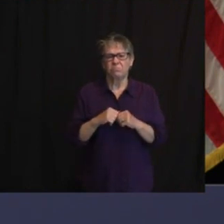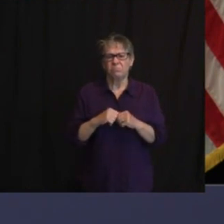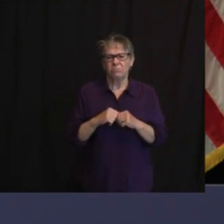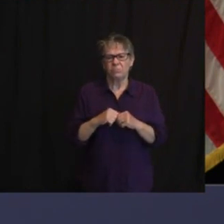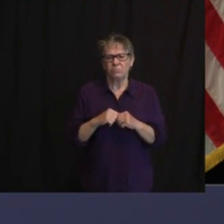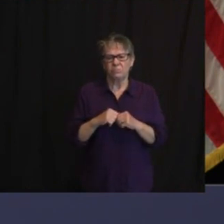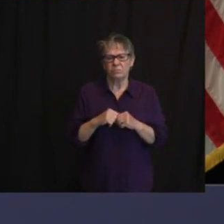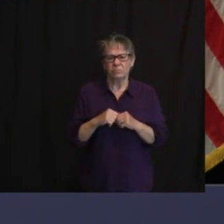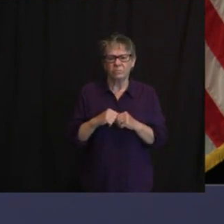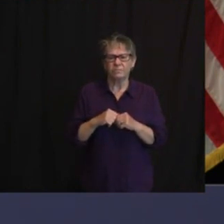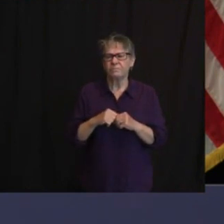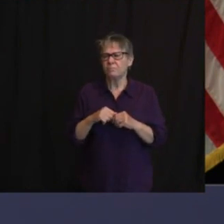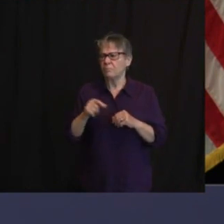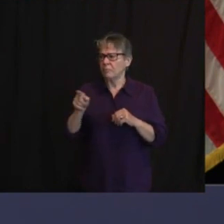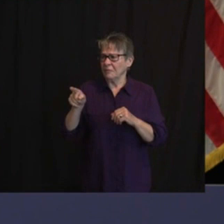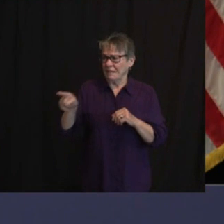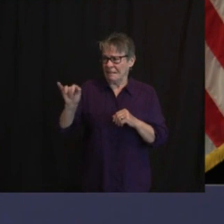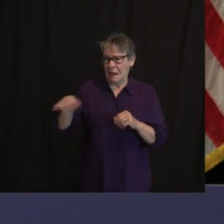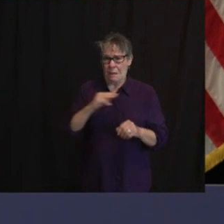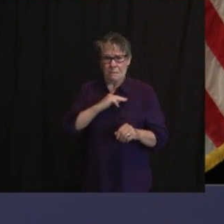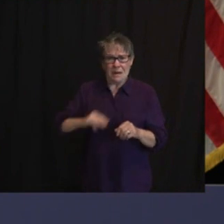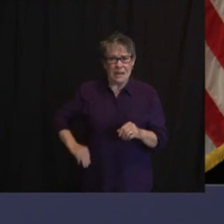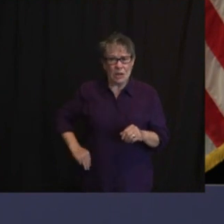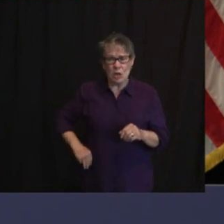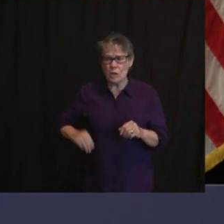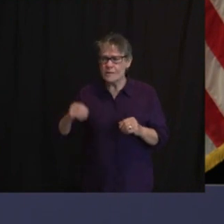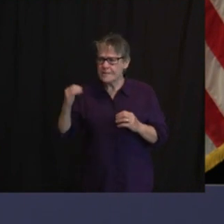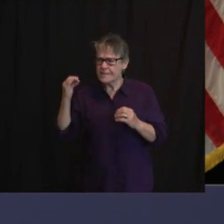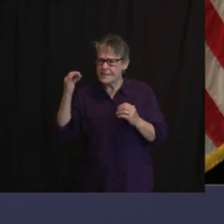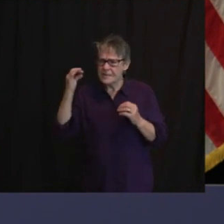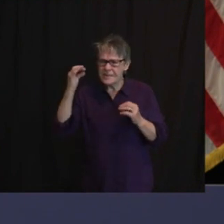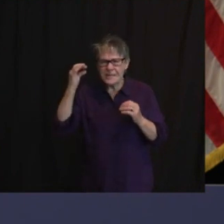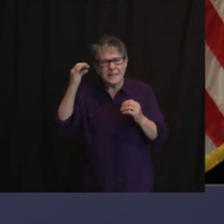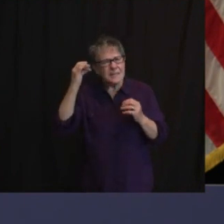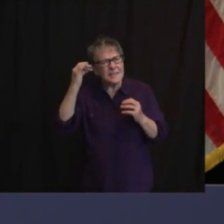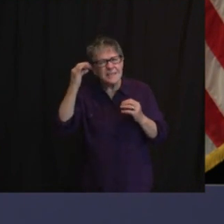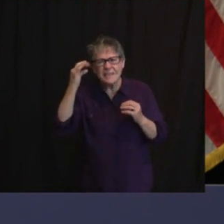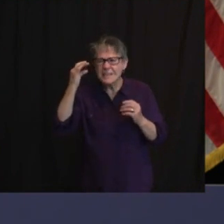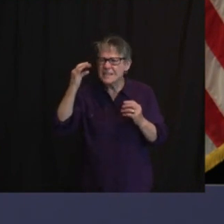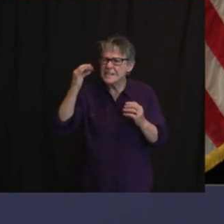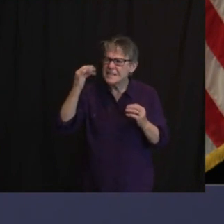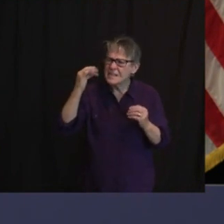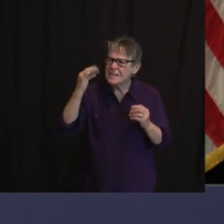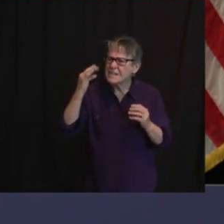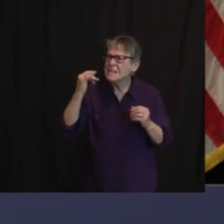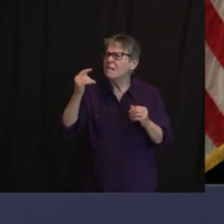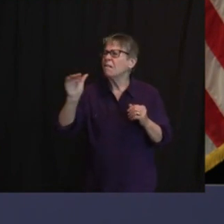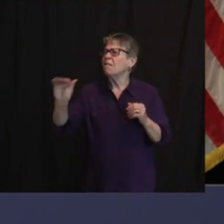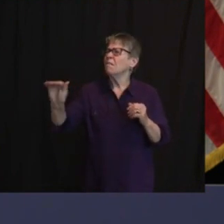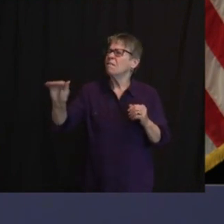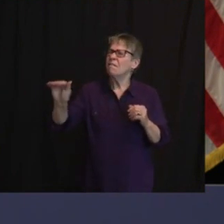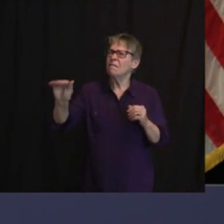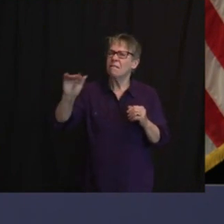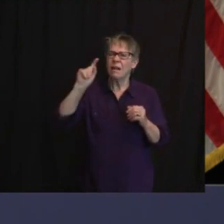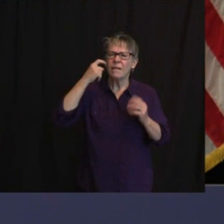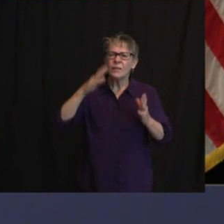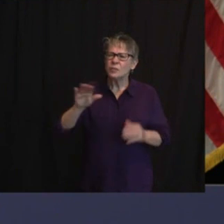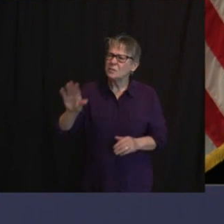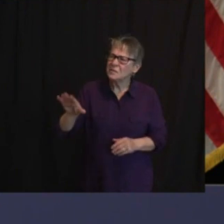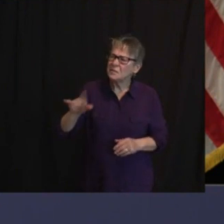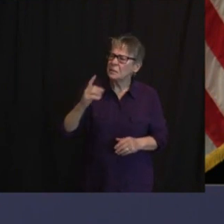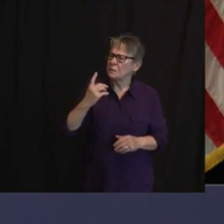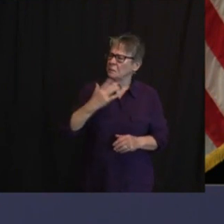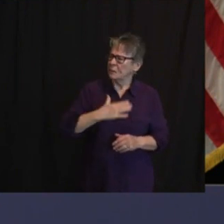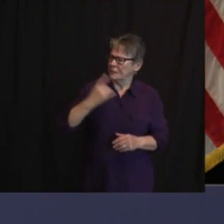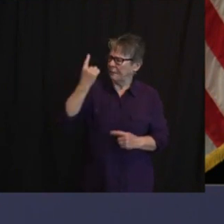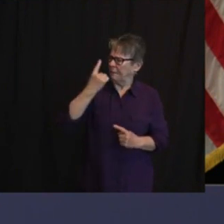thought out plea for Main Street small businesses. And again, that's something we want to get to.